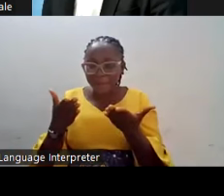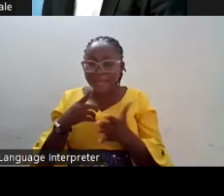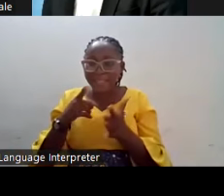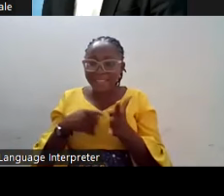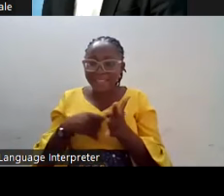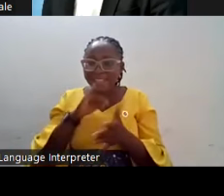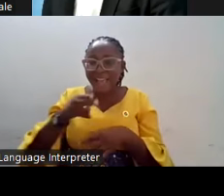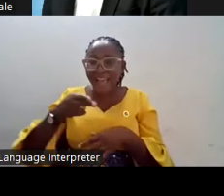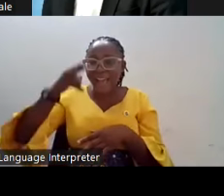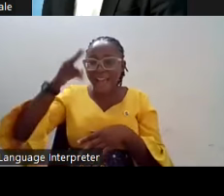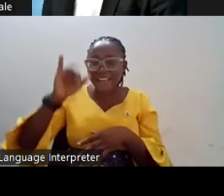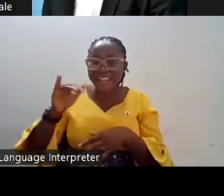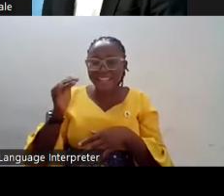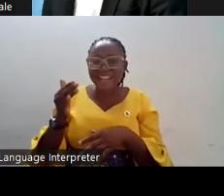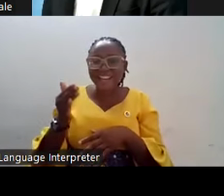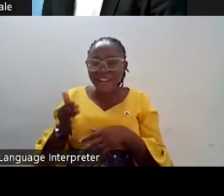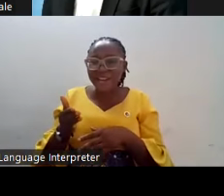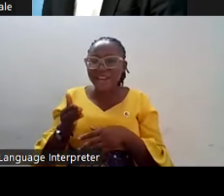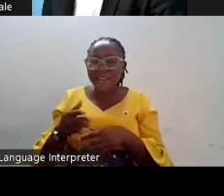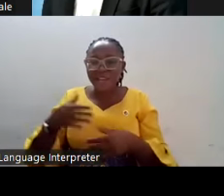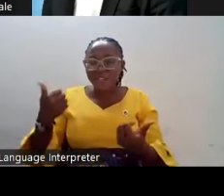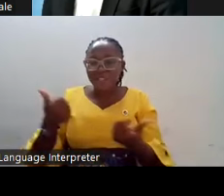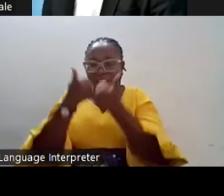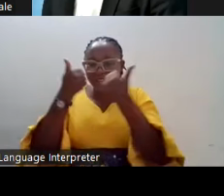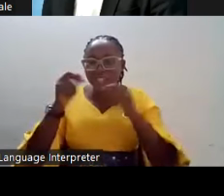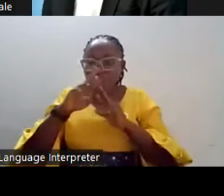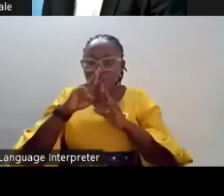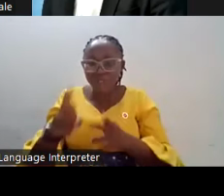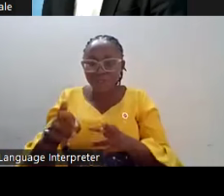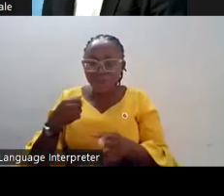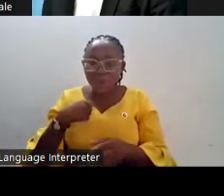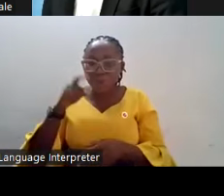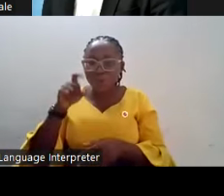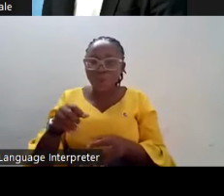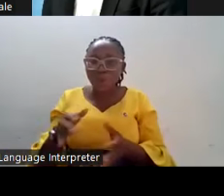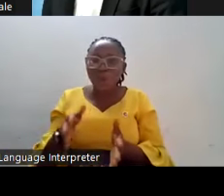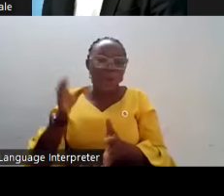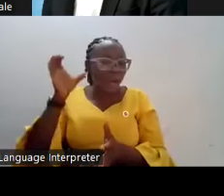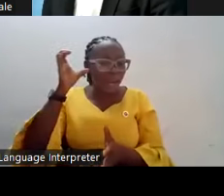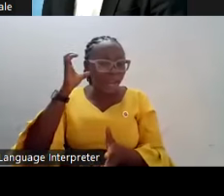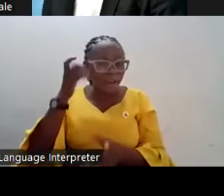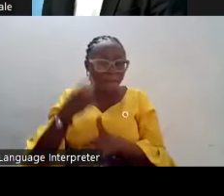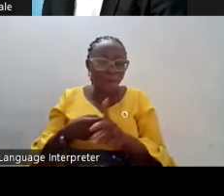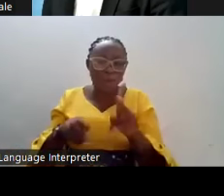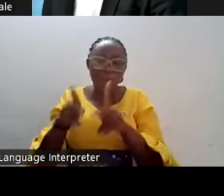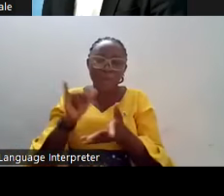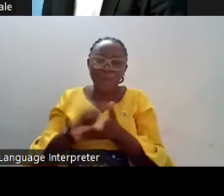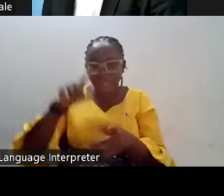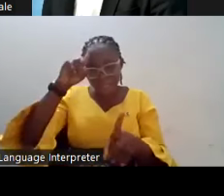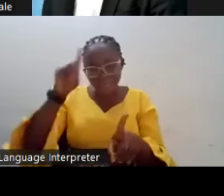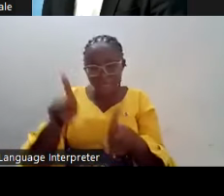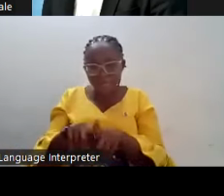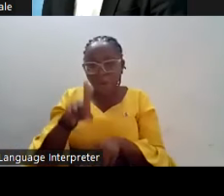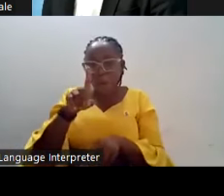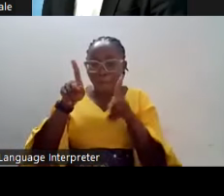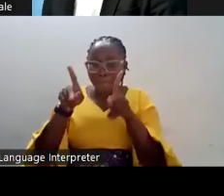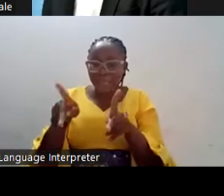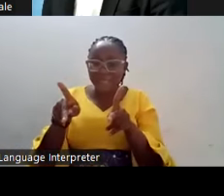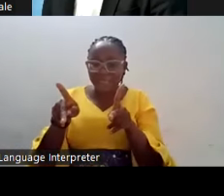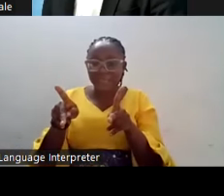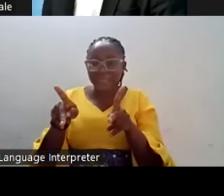highly divided poll. Maybe we should hear from people who agree, one person At this point, or two right? people.